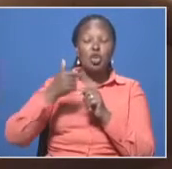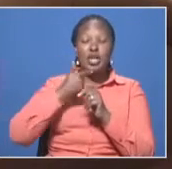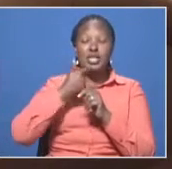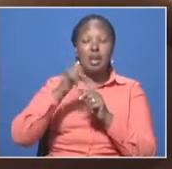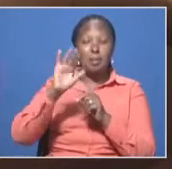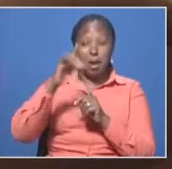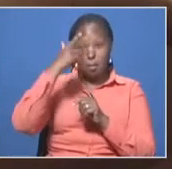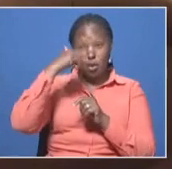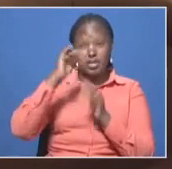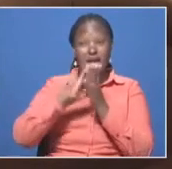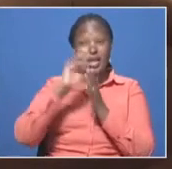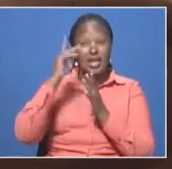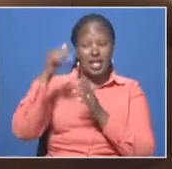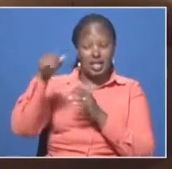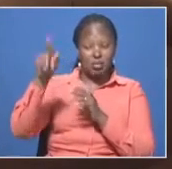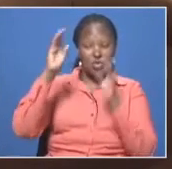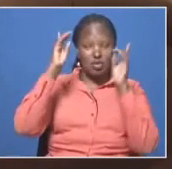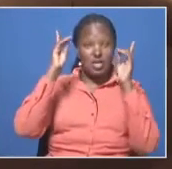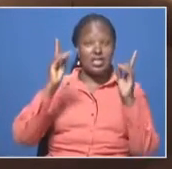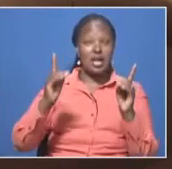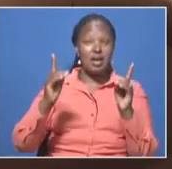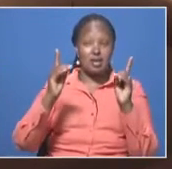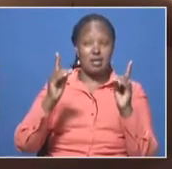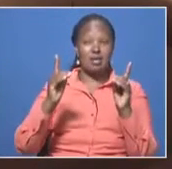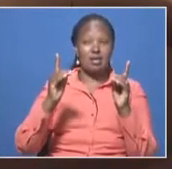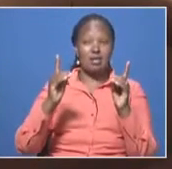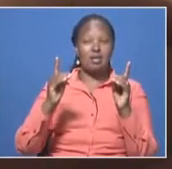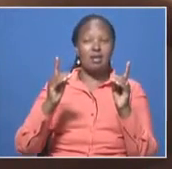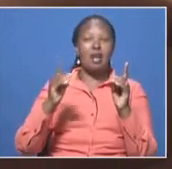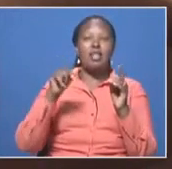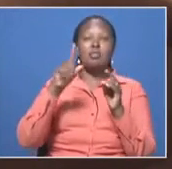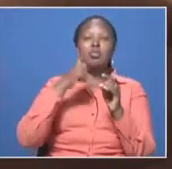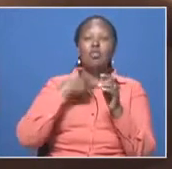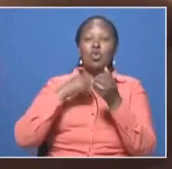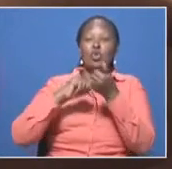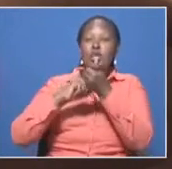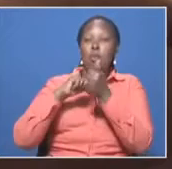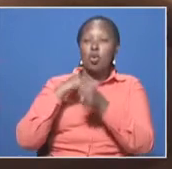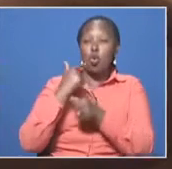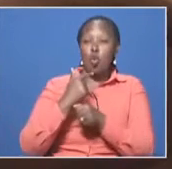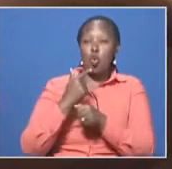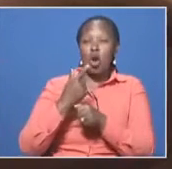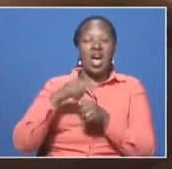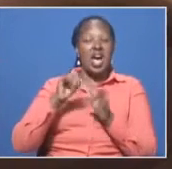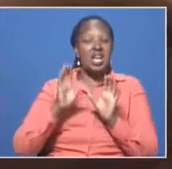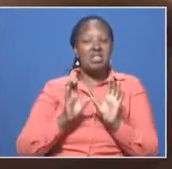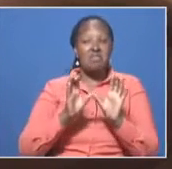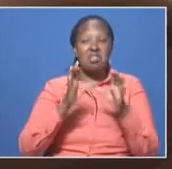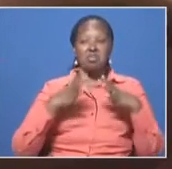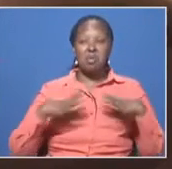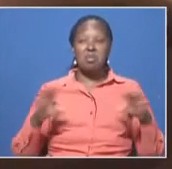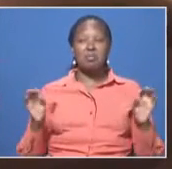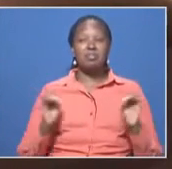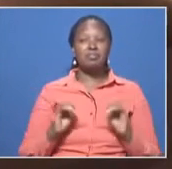And let the Kenyan people decide where they want to go. We do not force